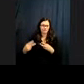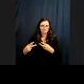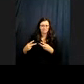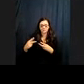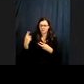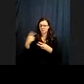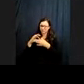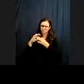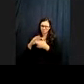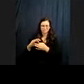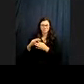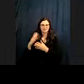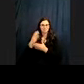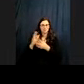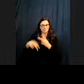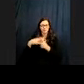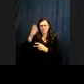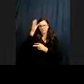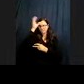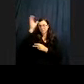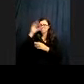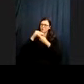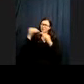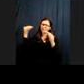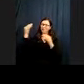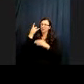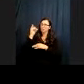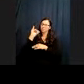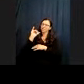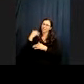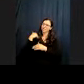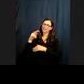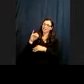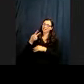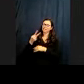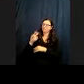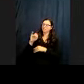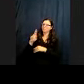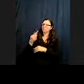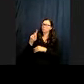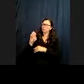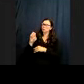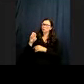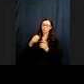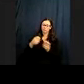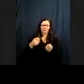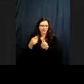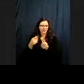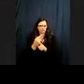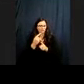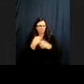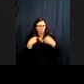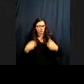some conceptual sky, as if there were virtue, it beckoning the mortal to blame